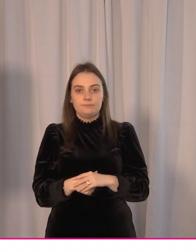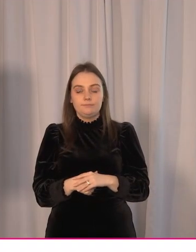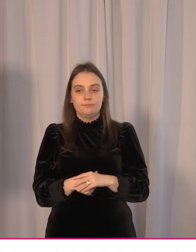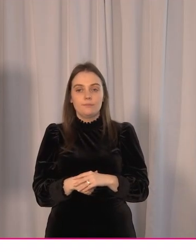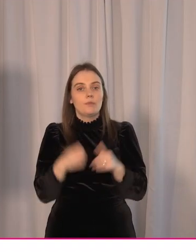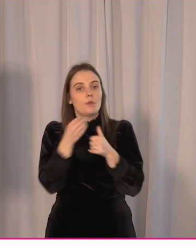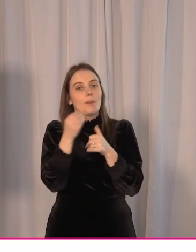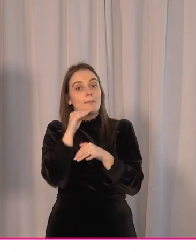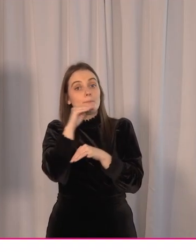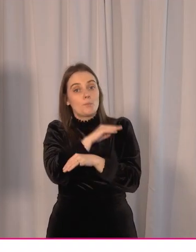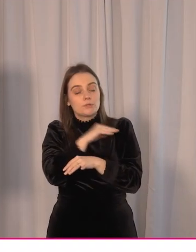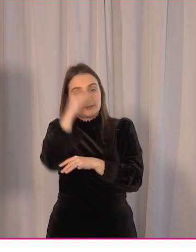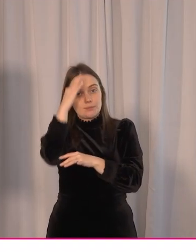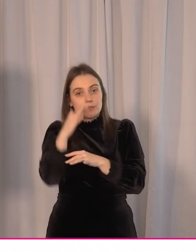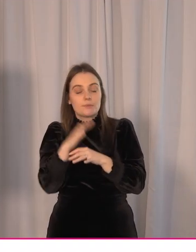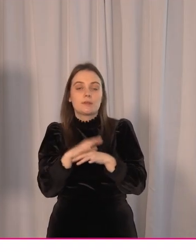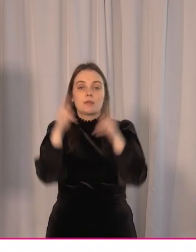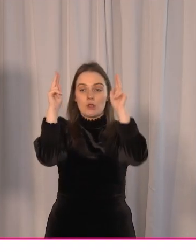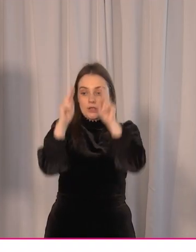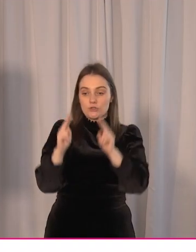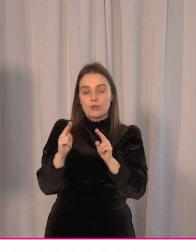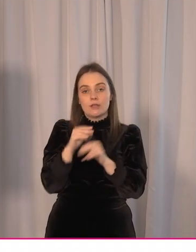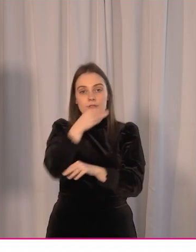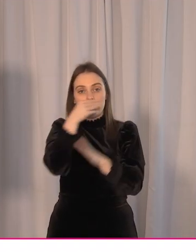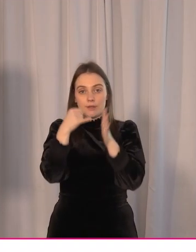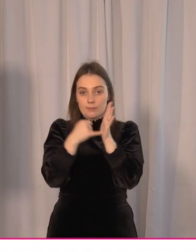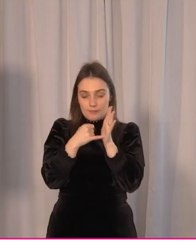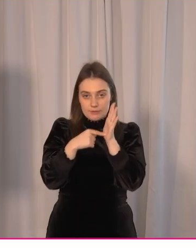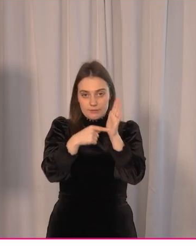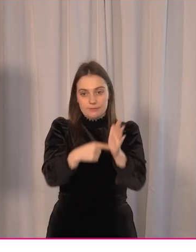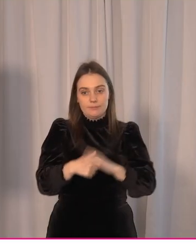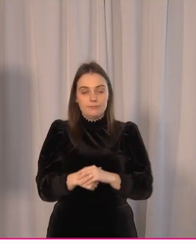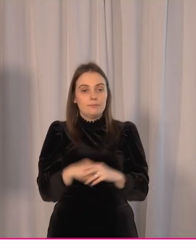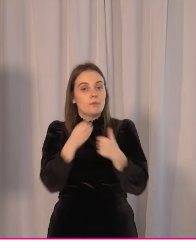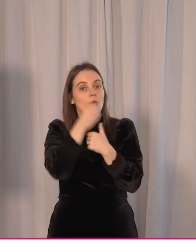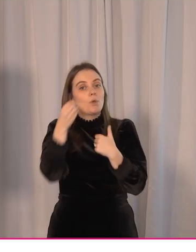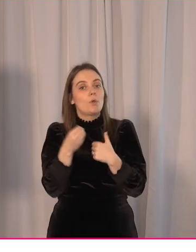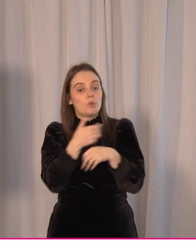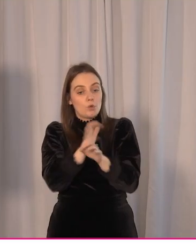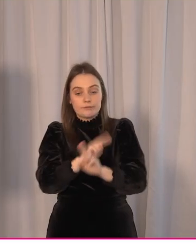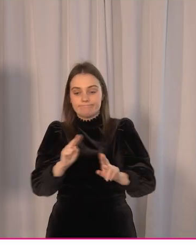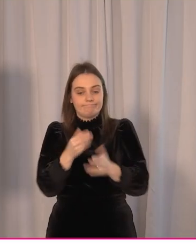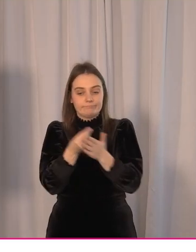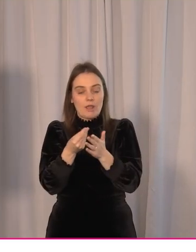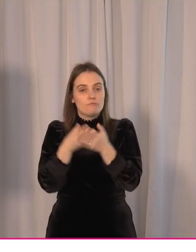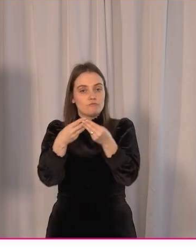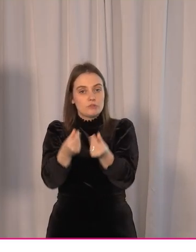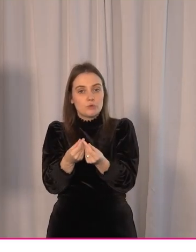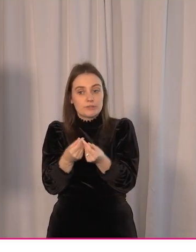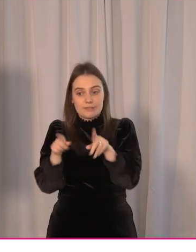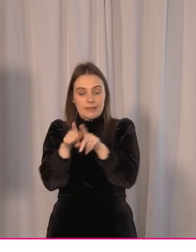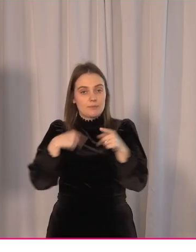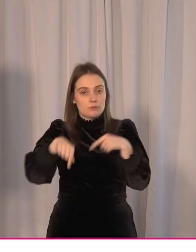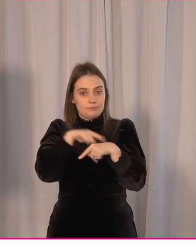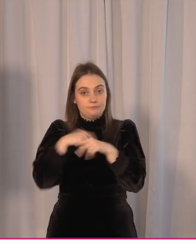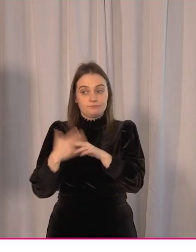Another key principle is our international commitments. So other countries don't have the resources that we have, so